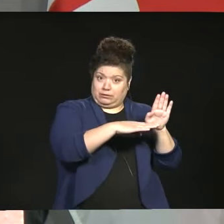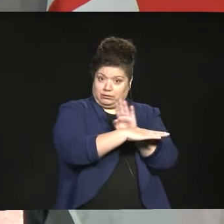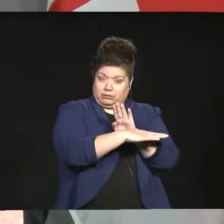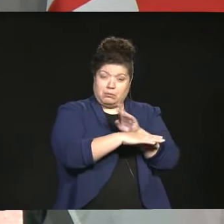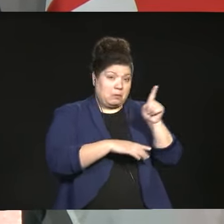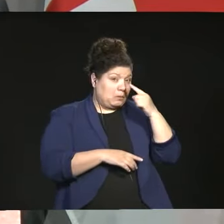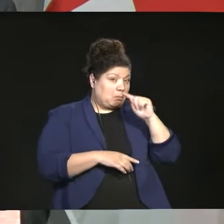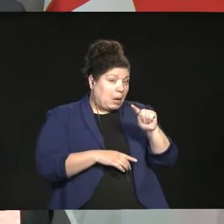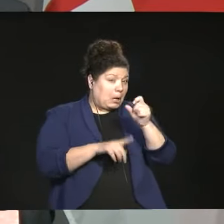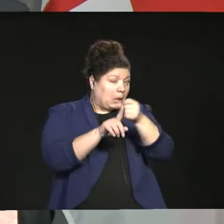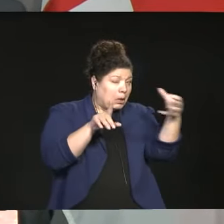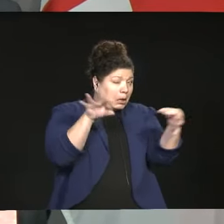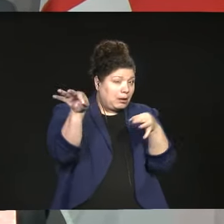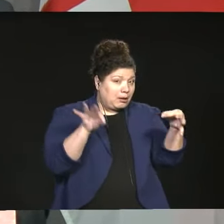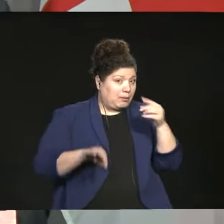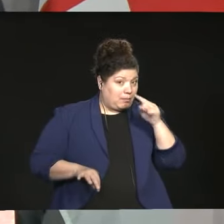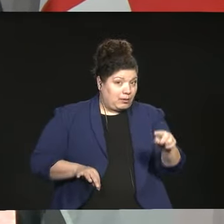going.